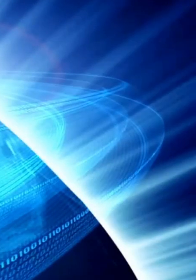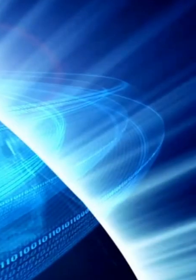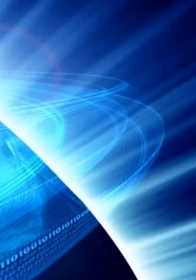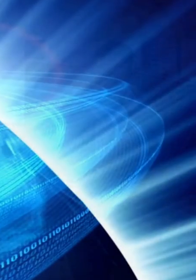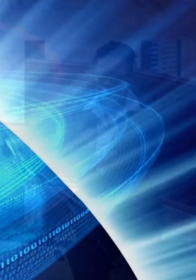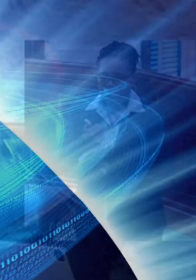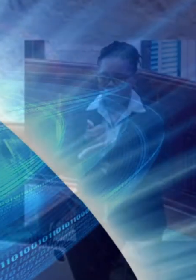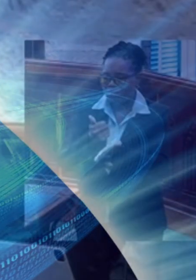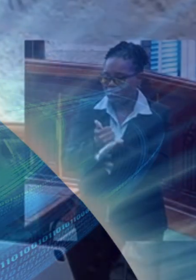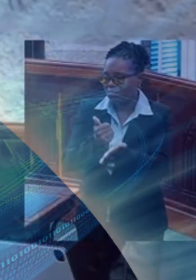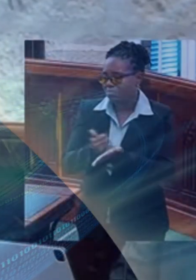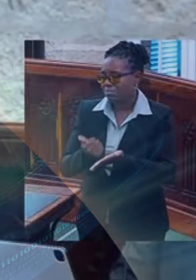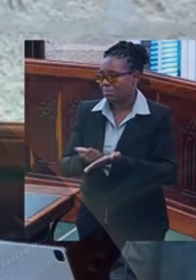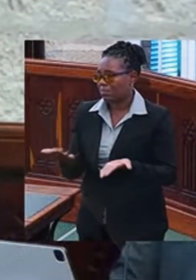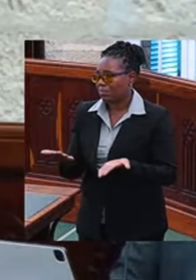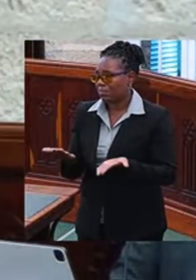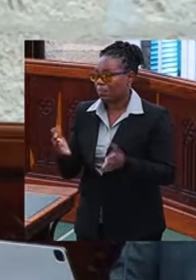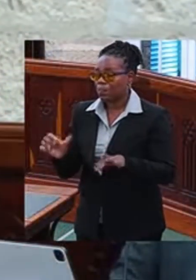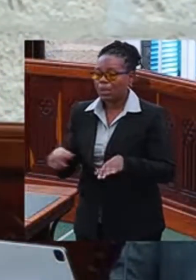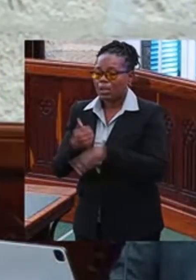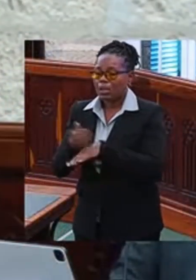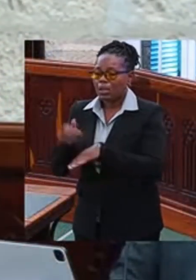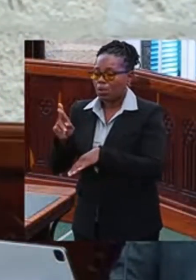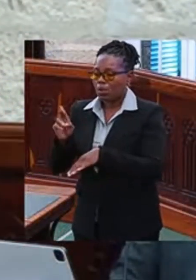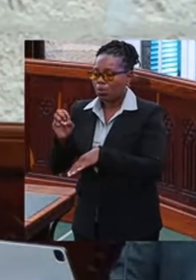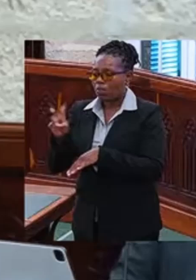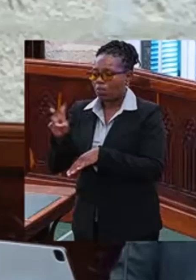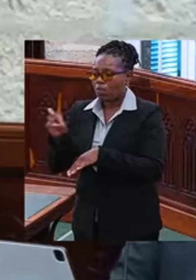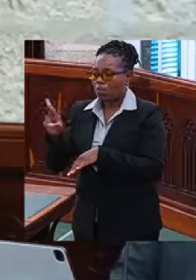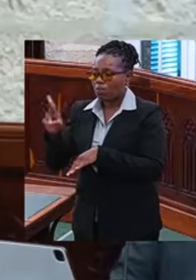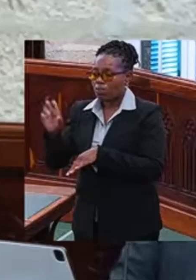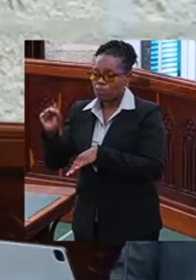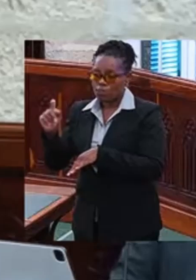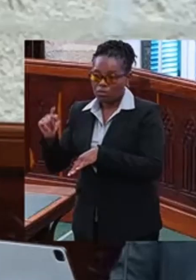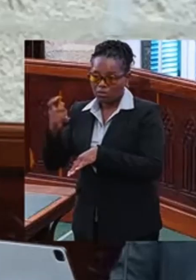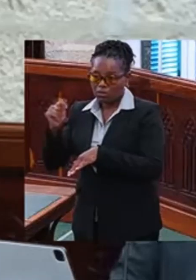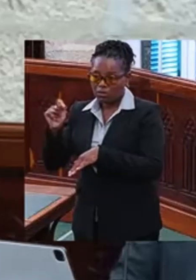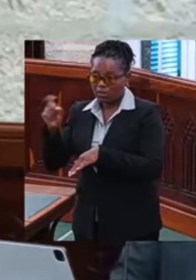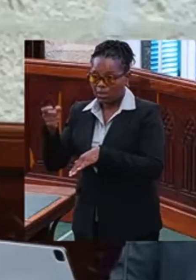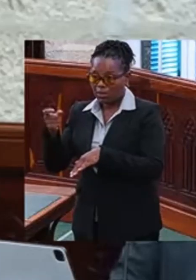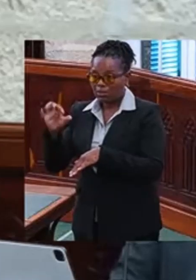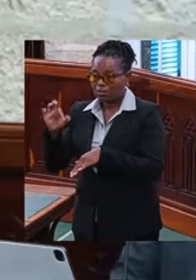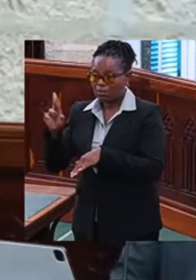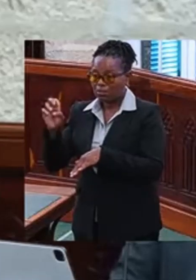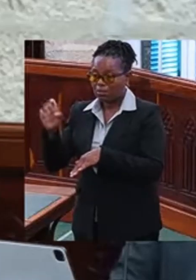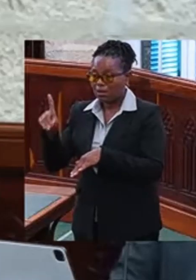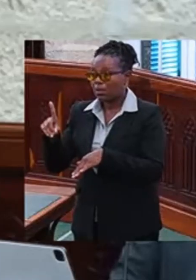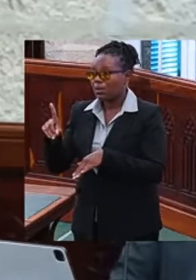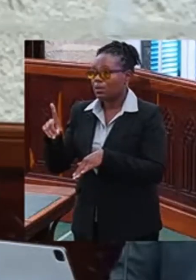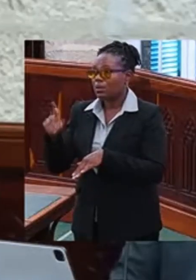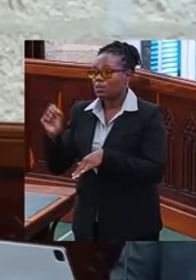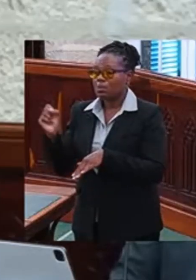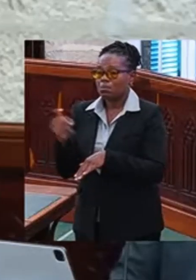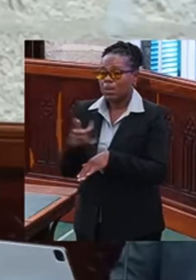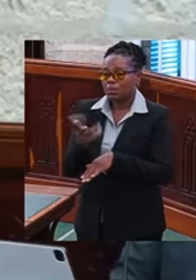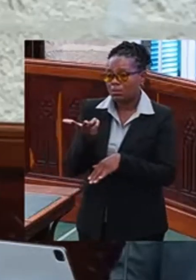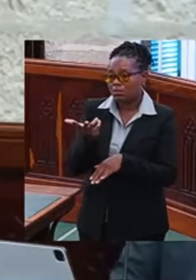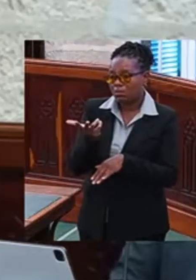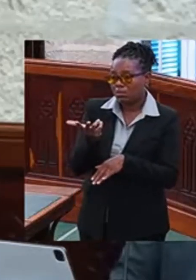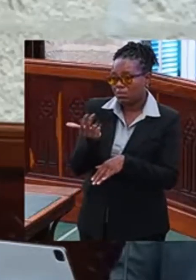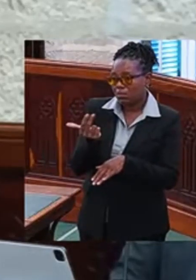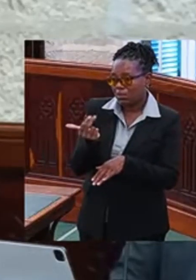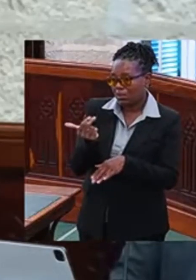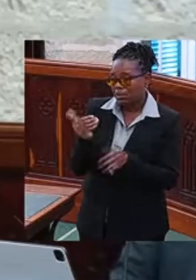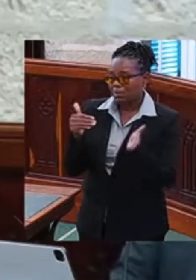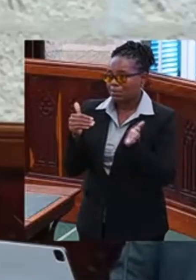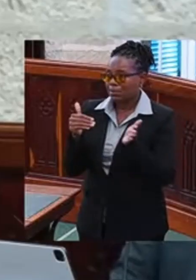There are three methods or approaches by which one can organize a discussion of the budgetary proposals. The first